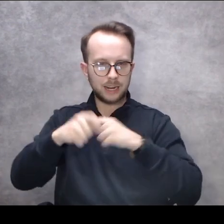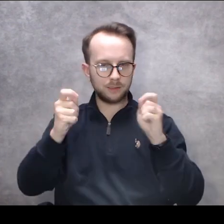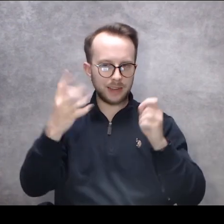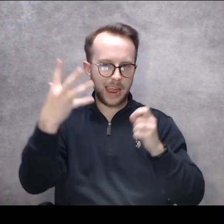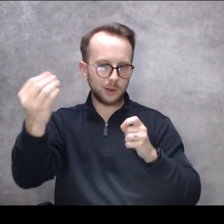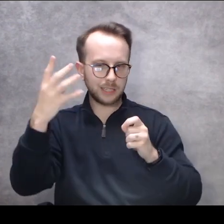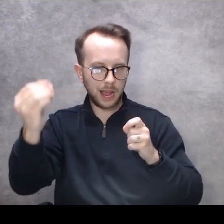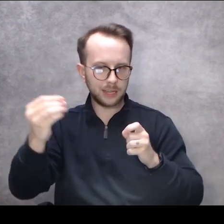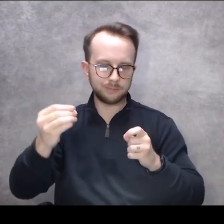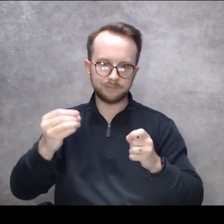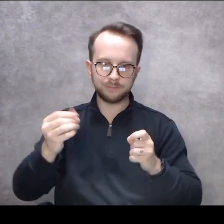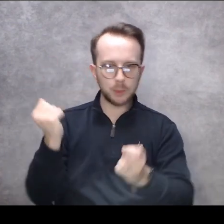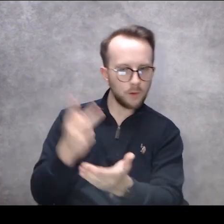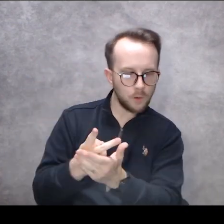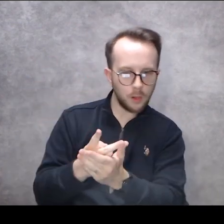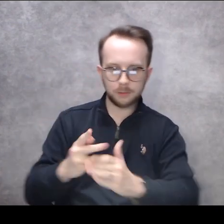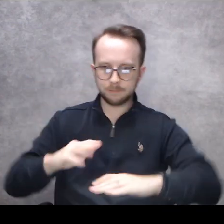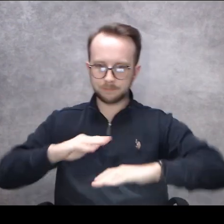and competition.